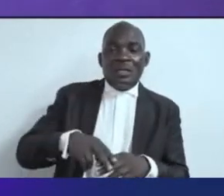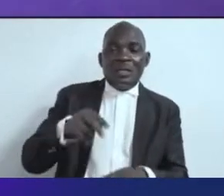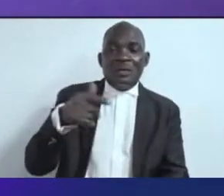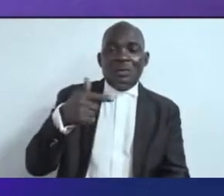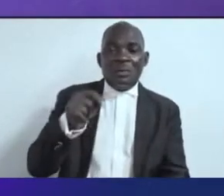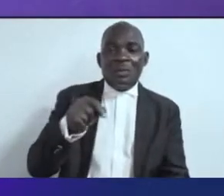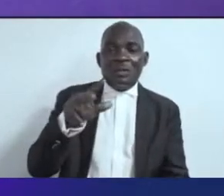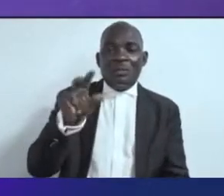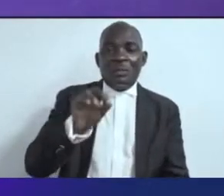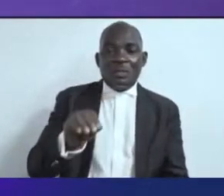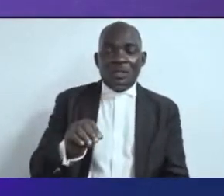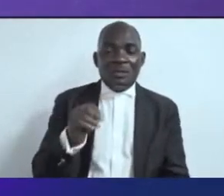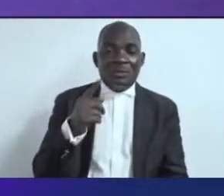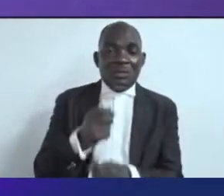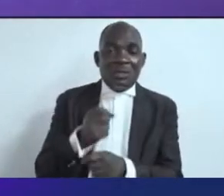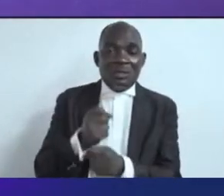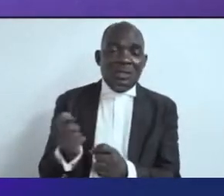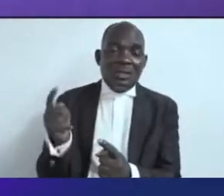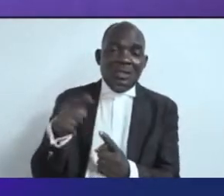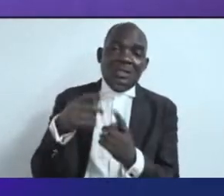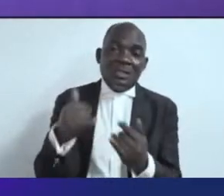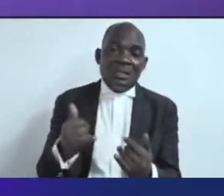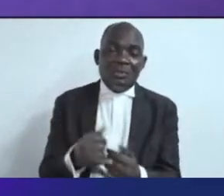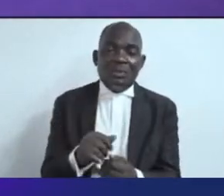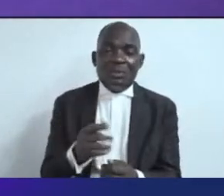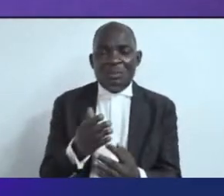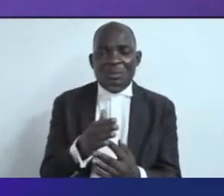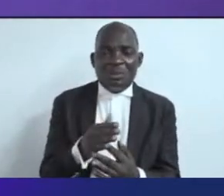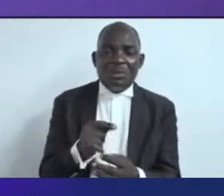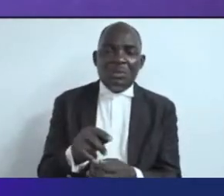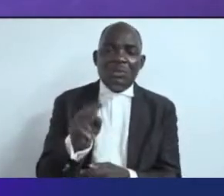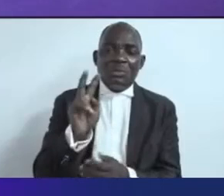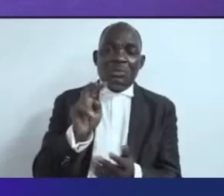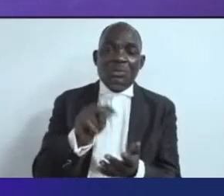21.3% on a year-to-date basis to an average price of